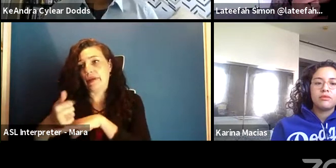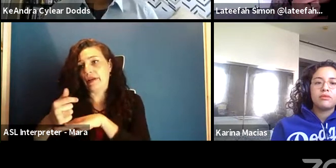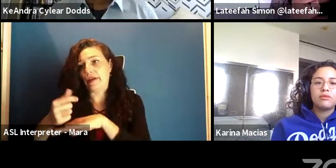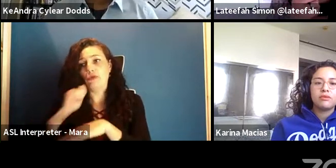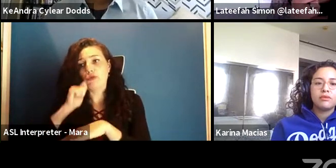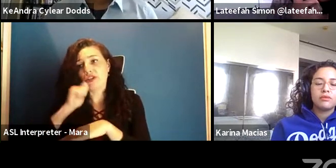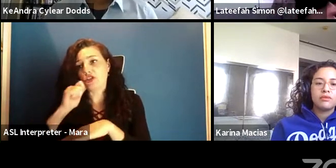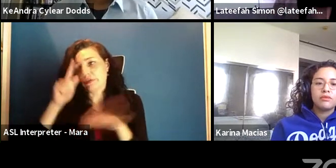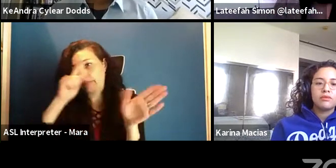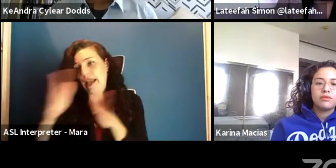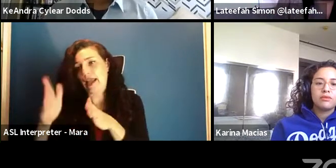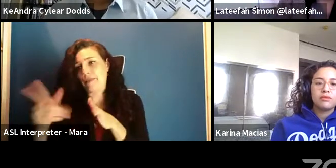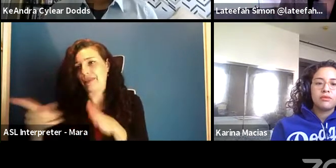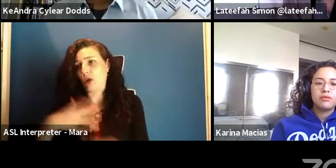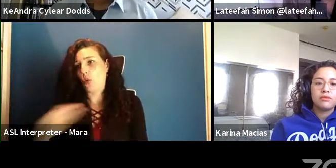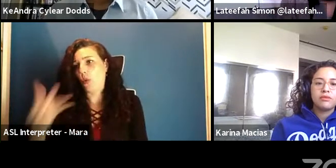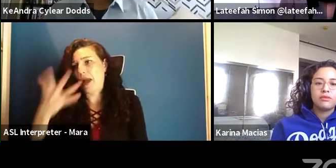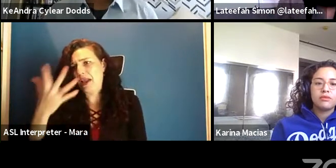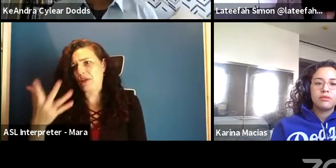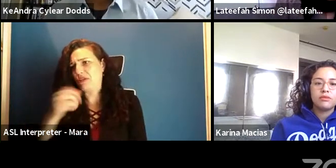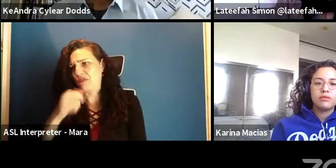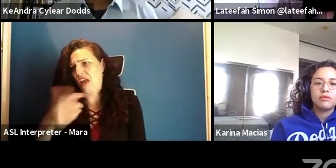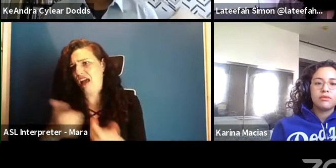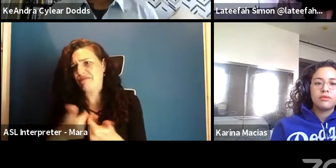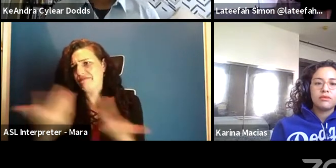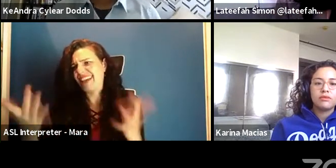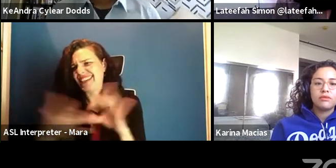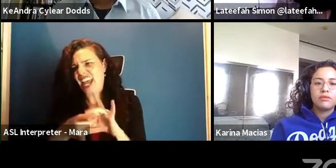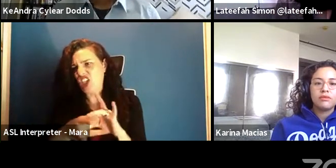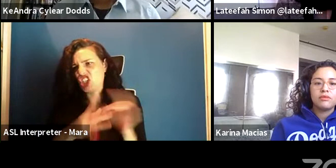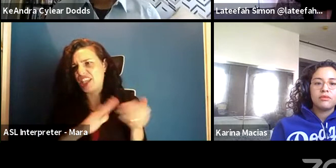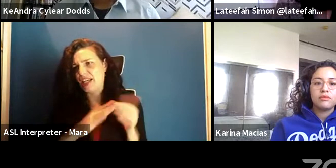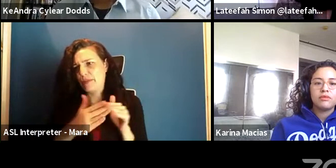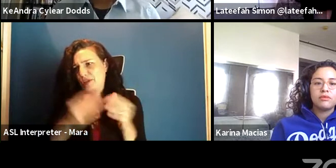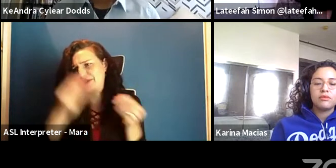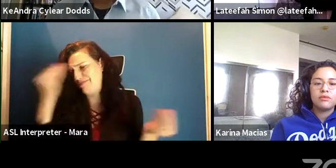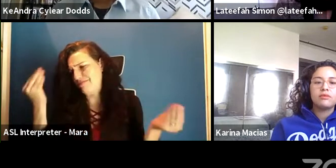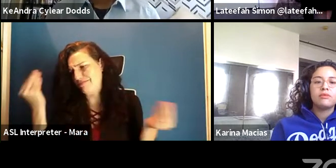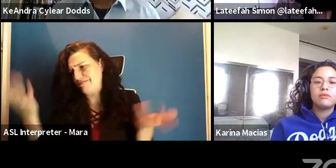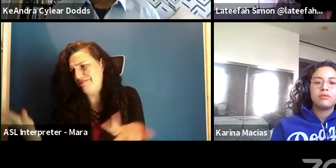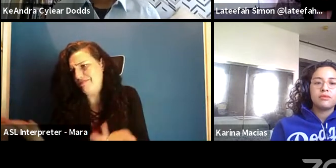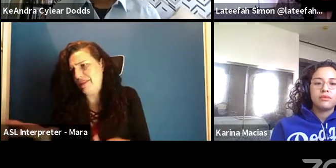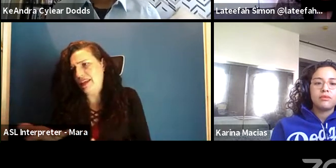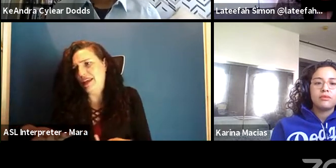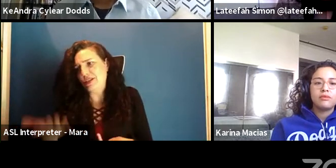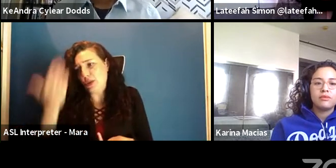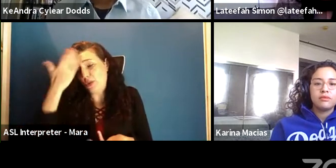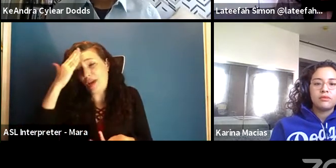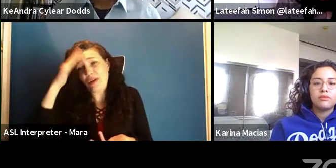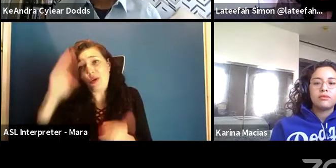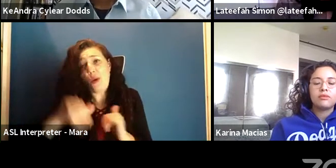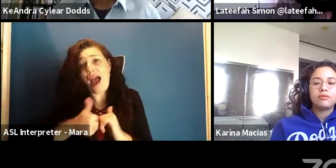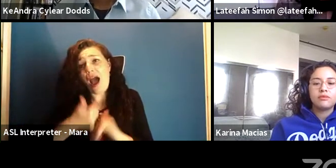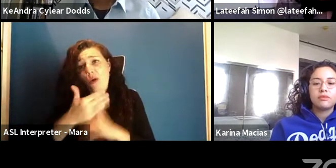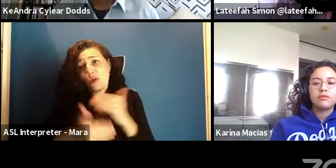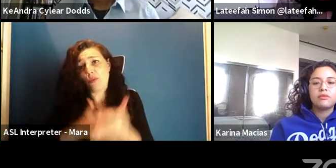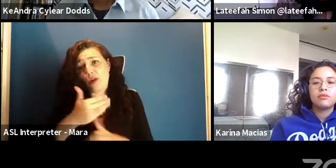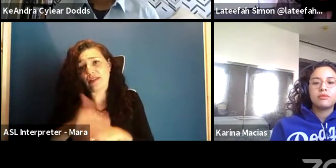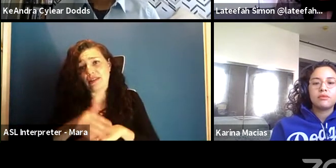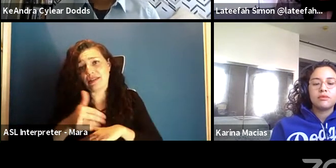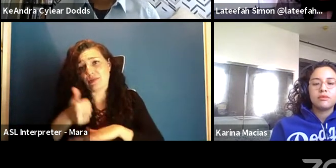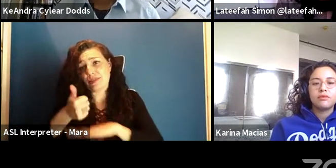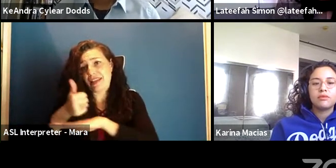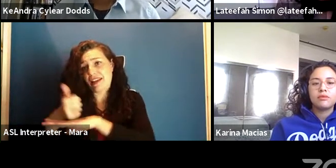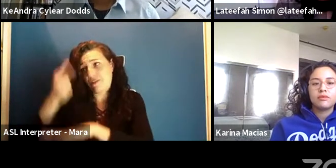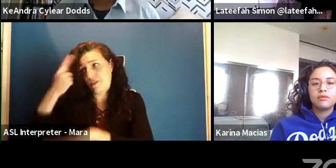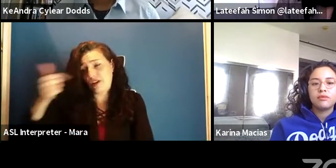community that they need to serve, that plan, that engagement process could look like who knows what. And so, on one end,